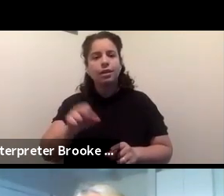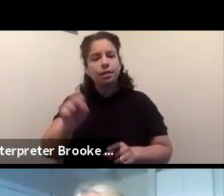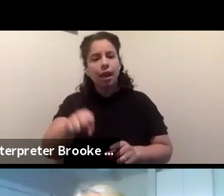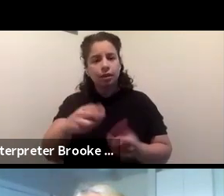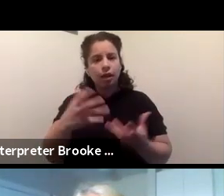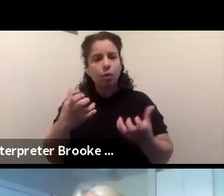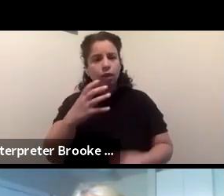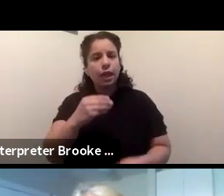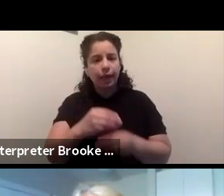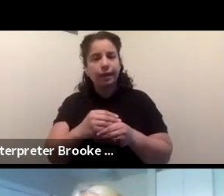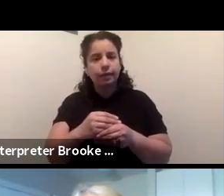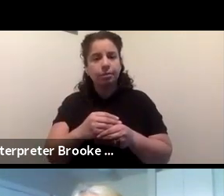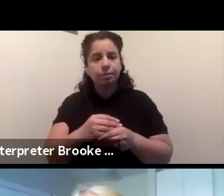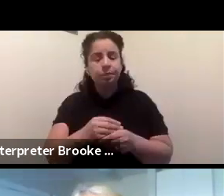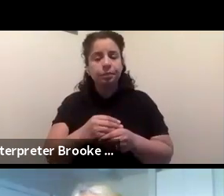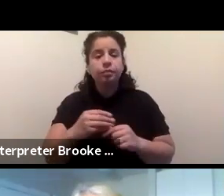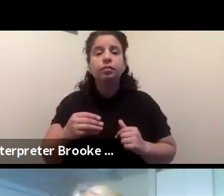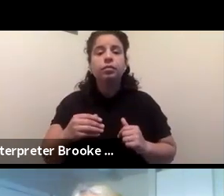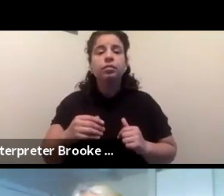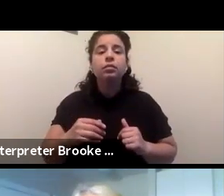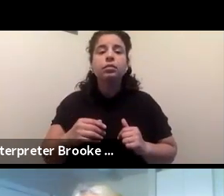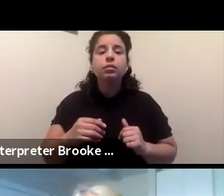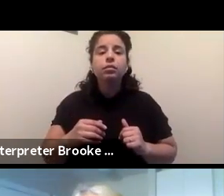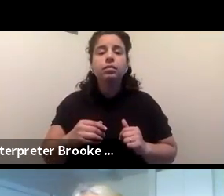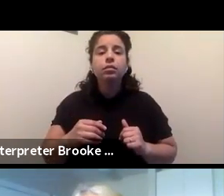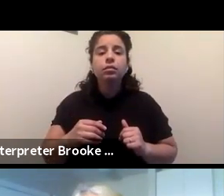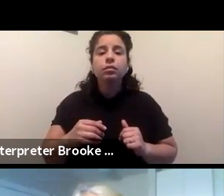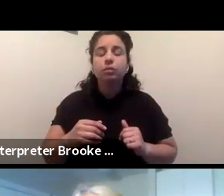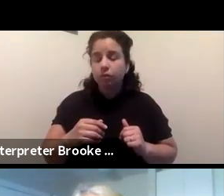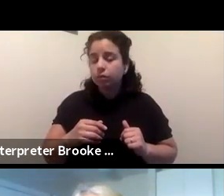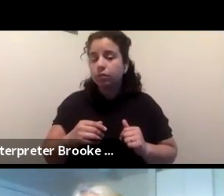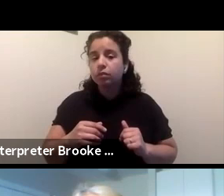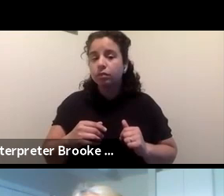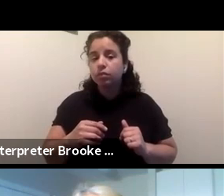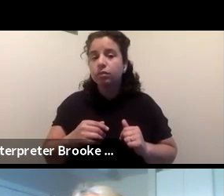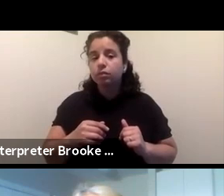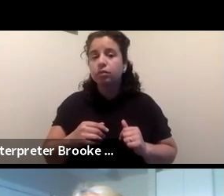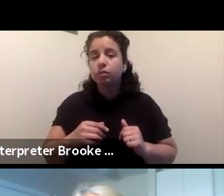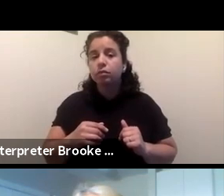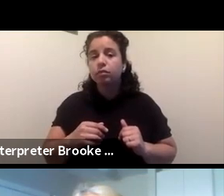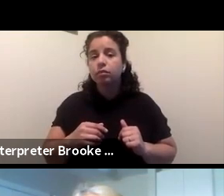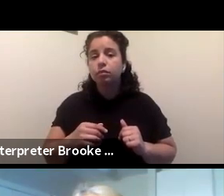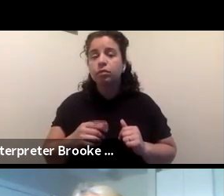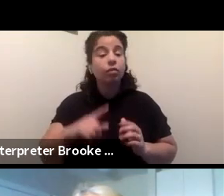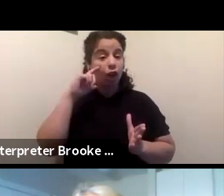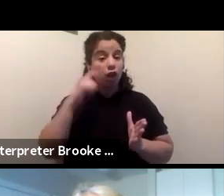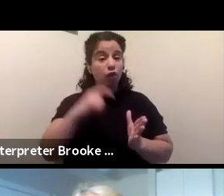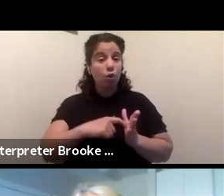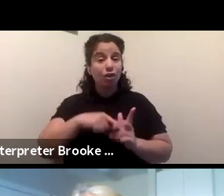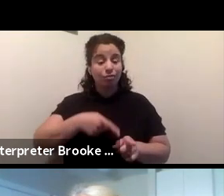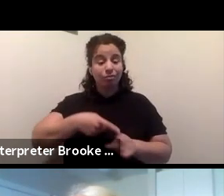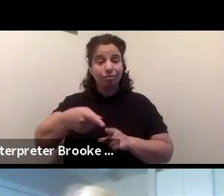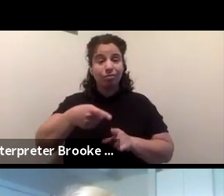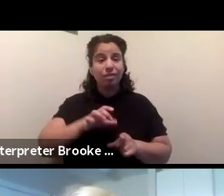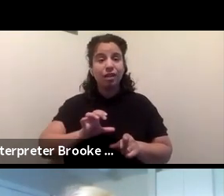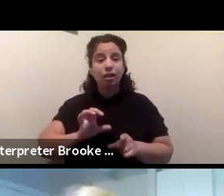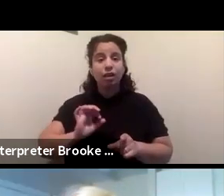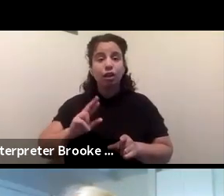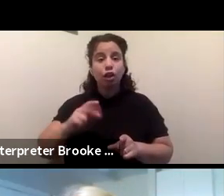Andrea. I find that when you're in a crit space, that's really a